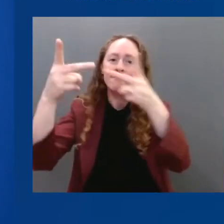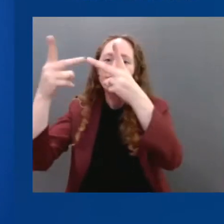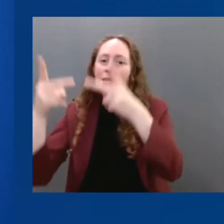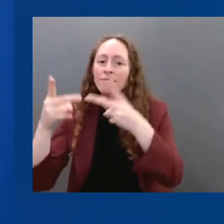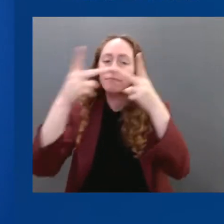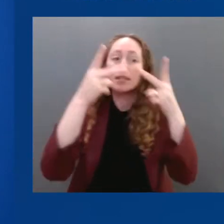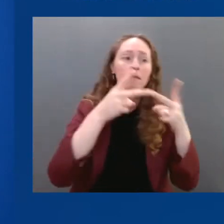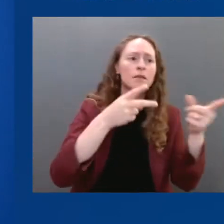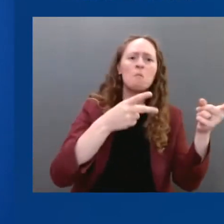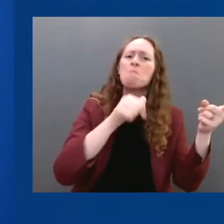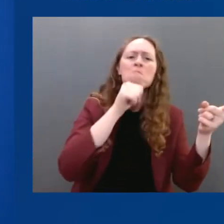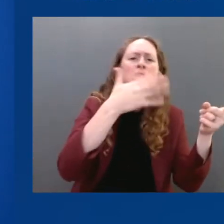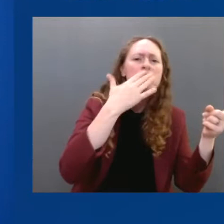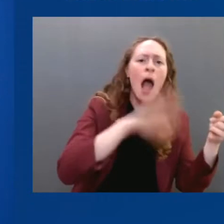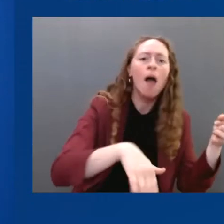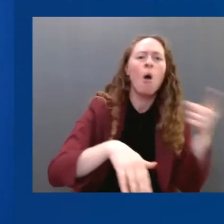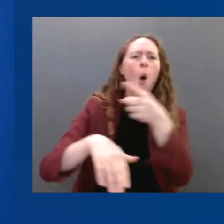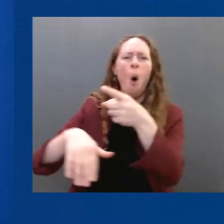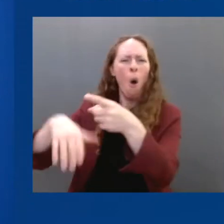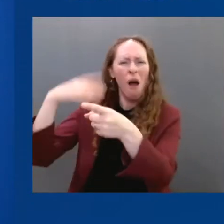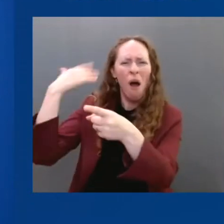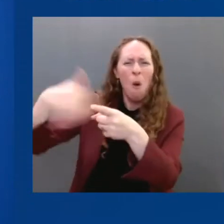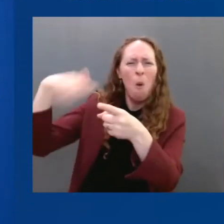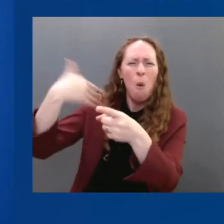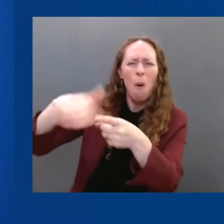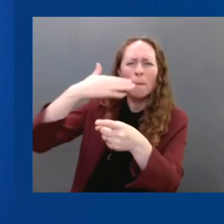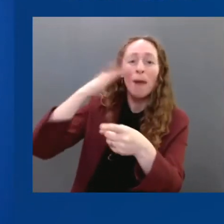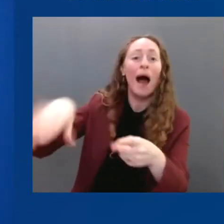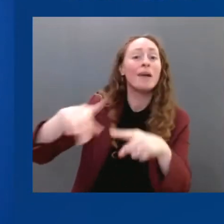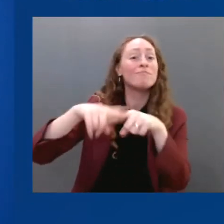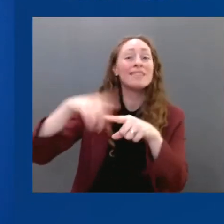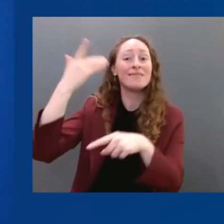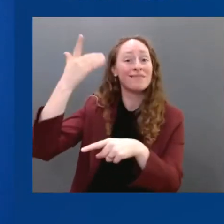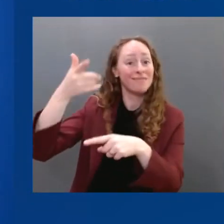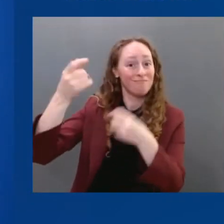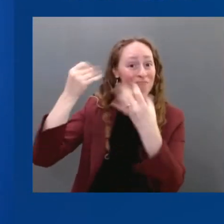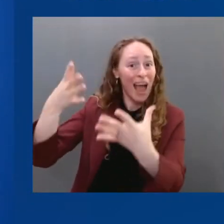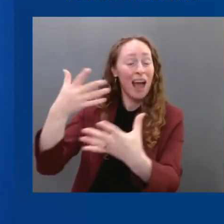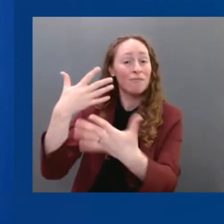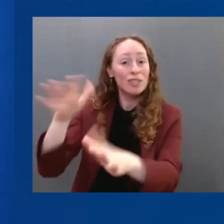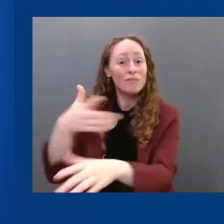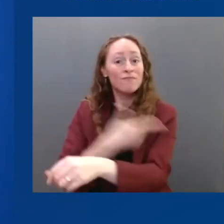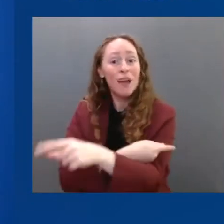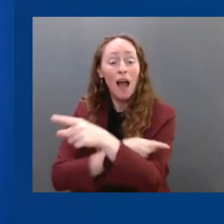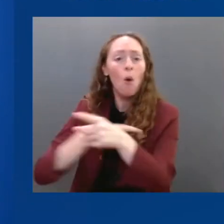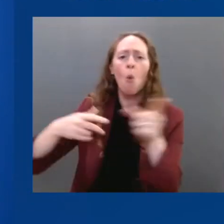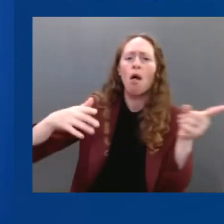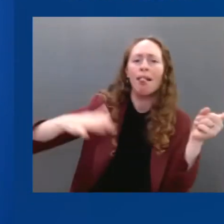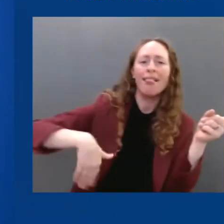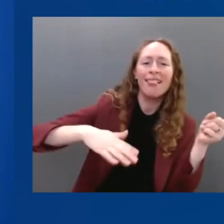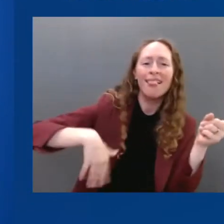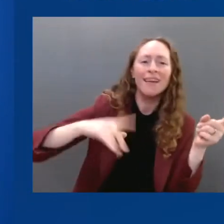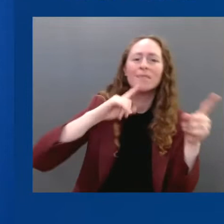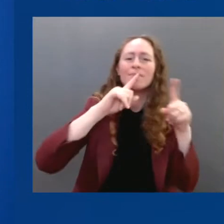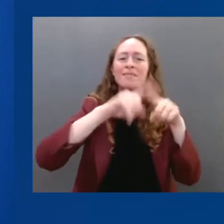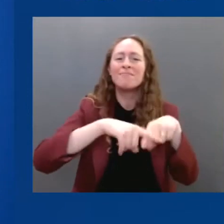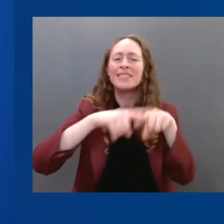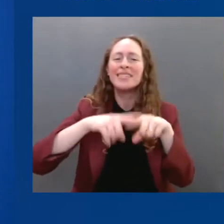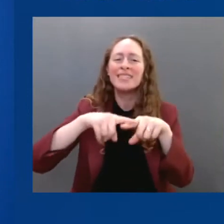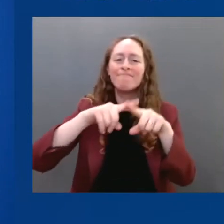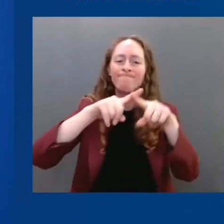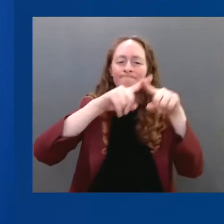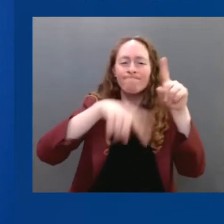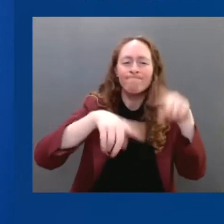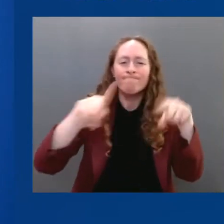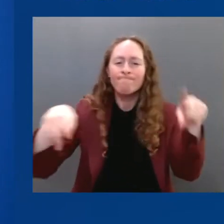of prior infection a community experienced, and the level of public health mitigation measures that are in place. While there's no evidence